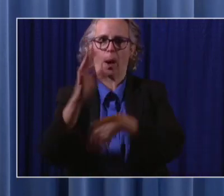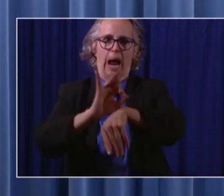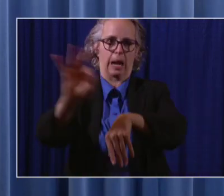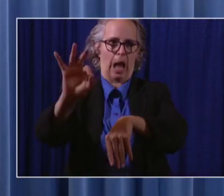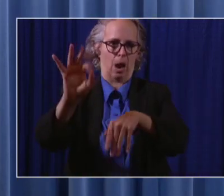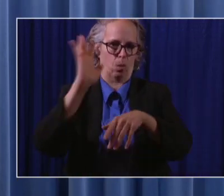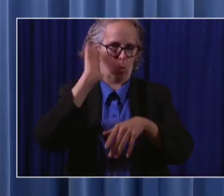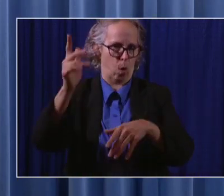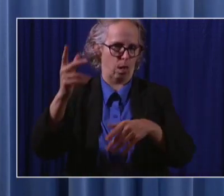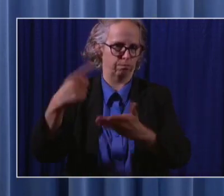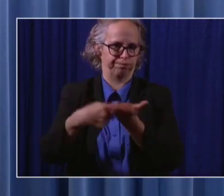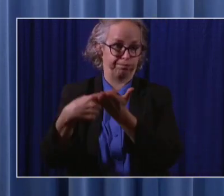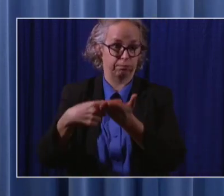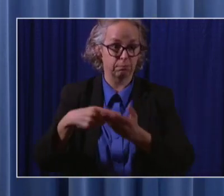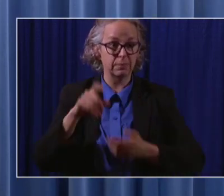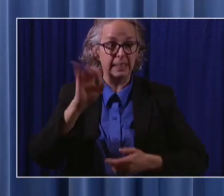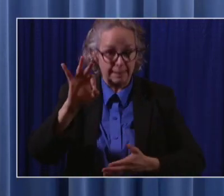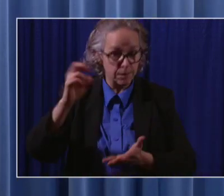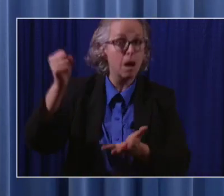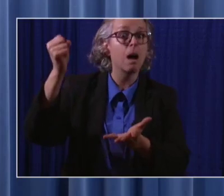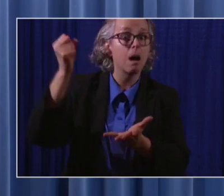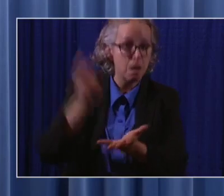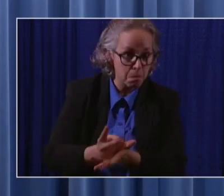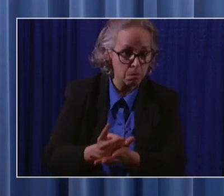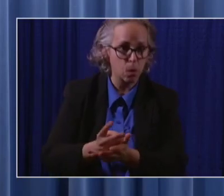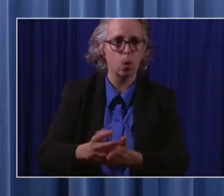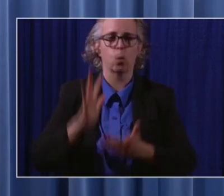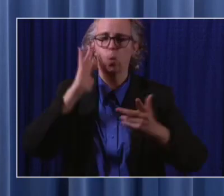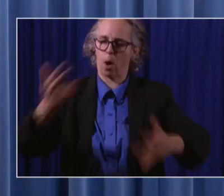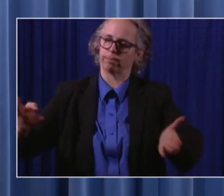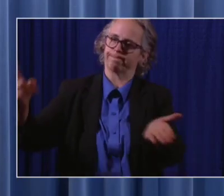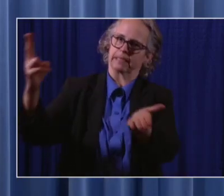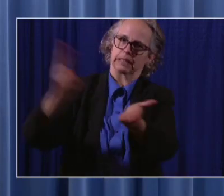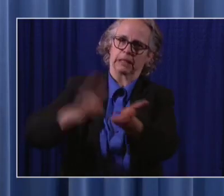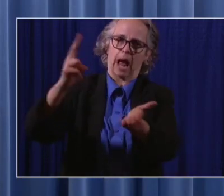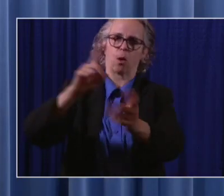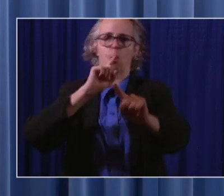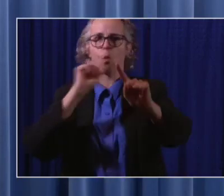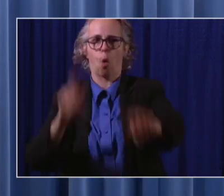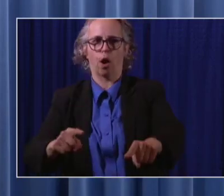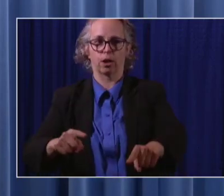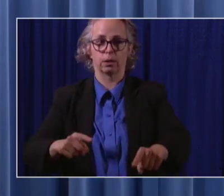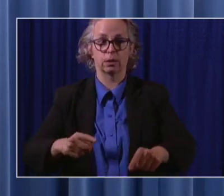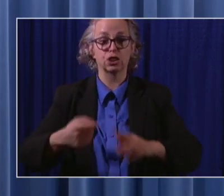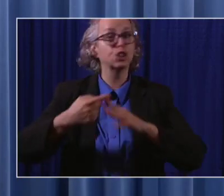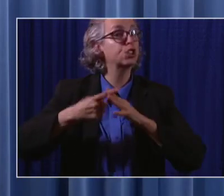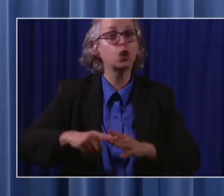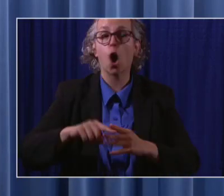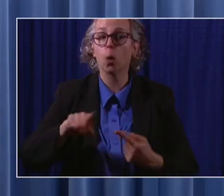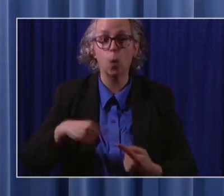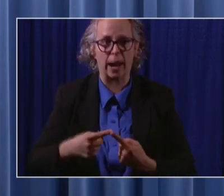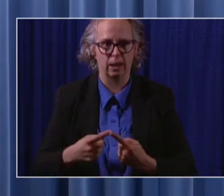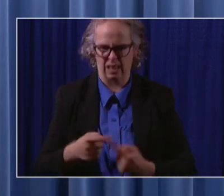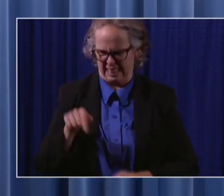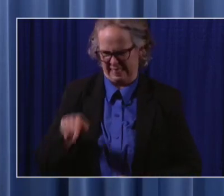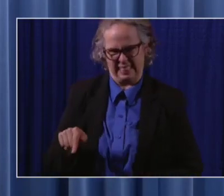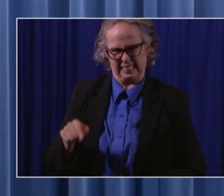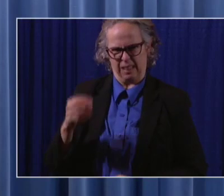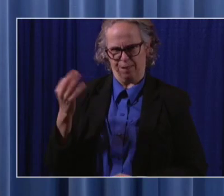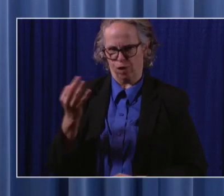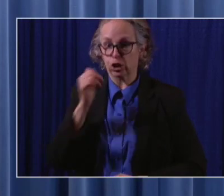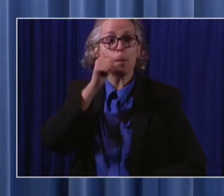is approved, I intend to sign an order that would make it effective Friday night, this coming Friday, tomorrow.